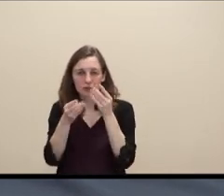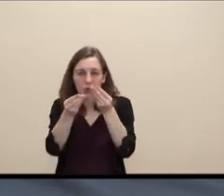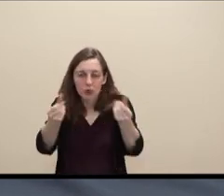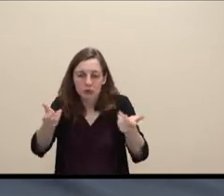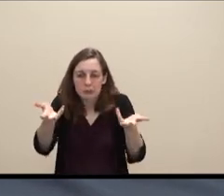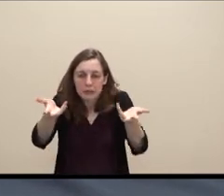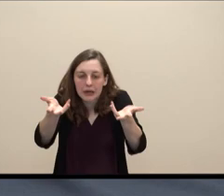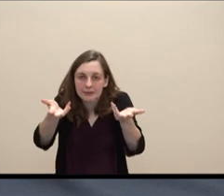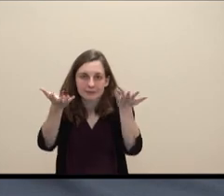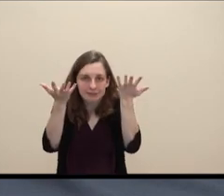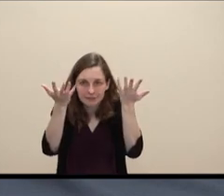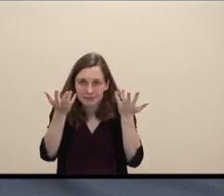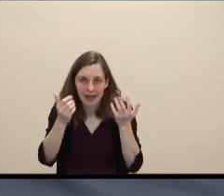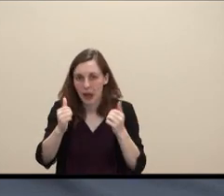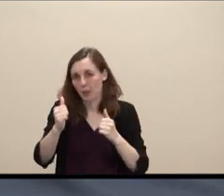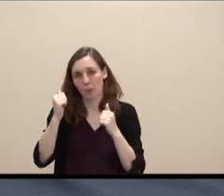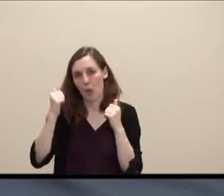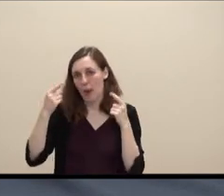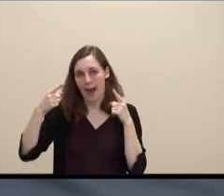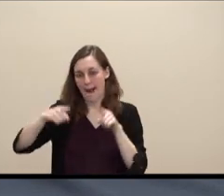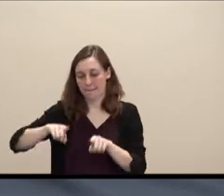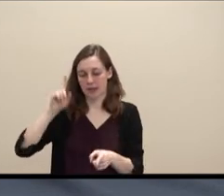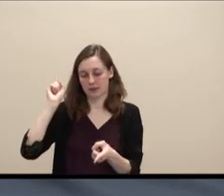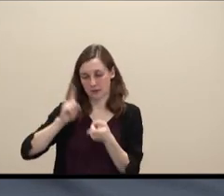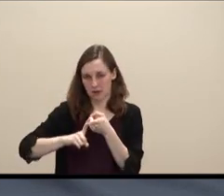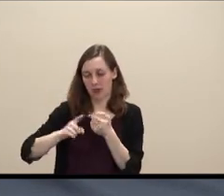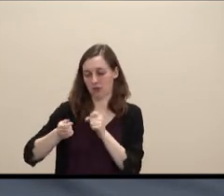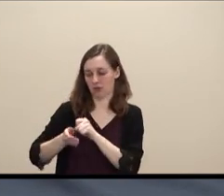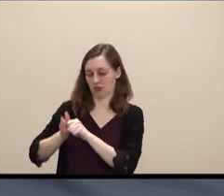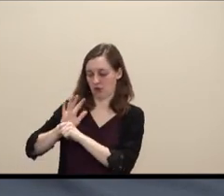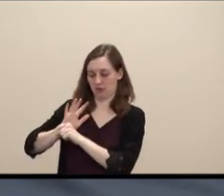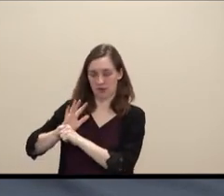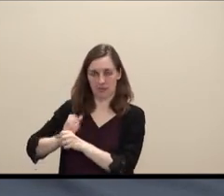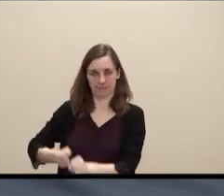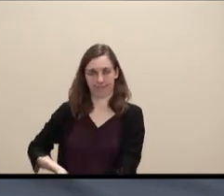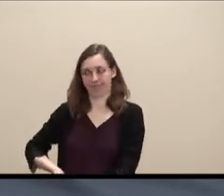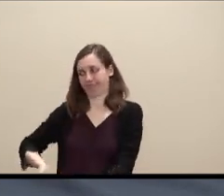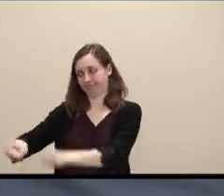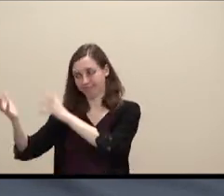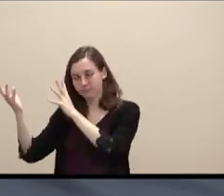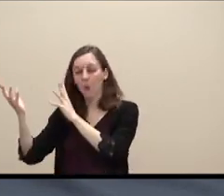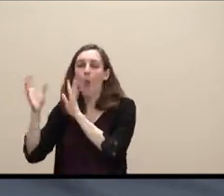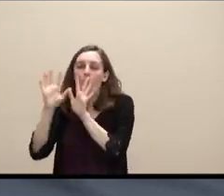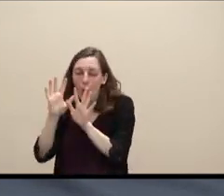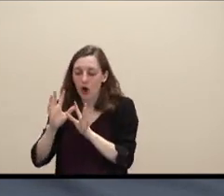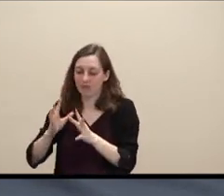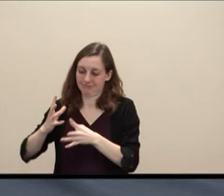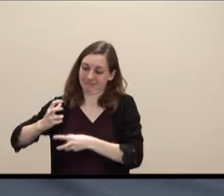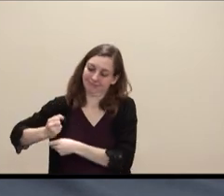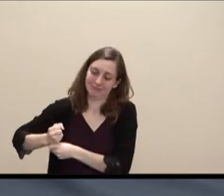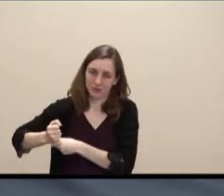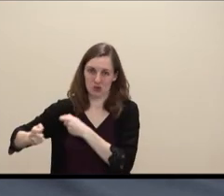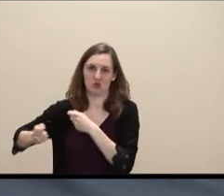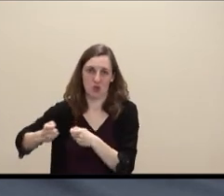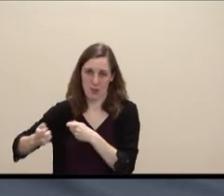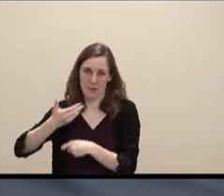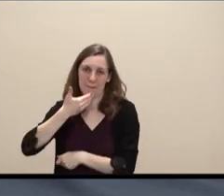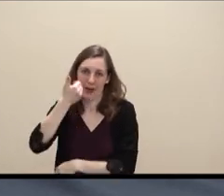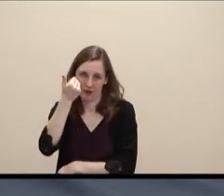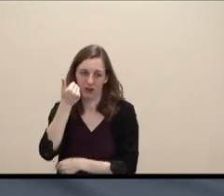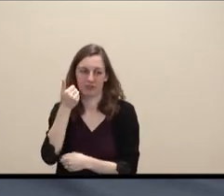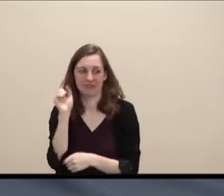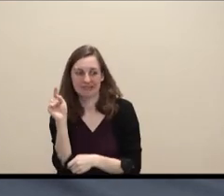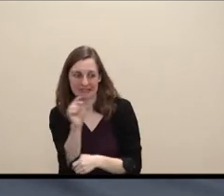happen until we catch COVID and knock it out or have a better control over it and let people feel a